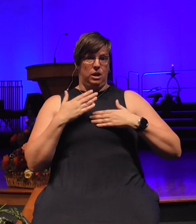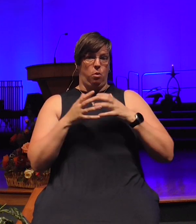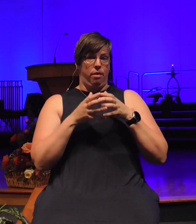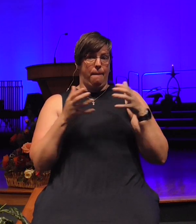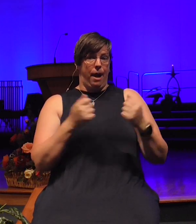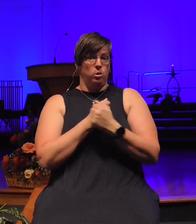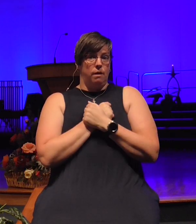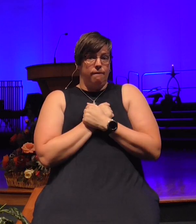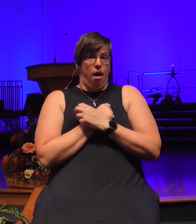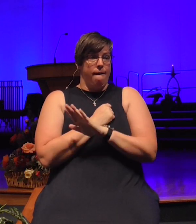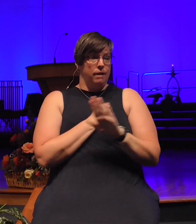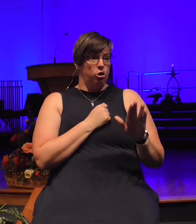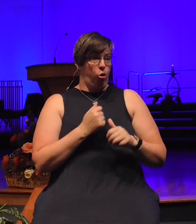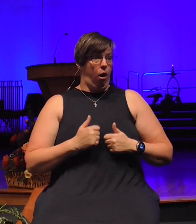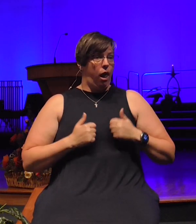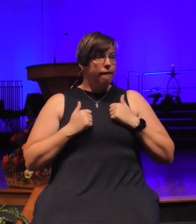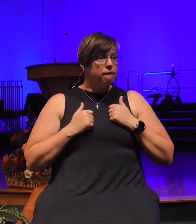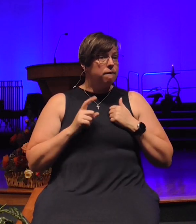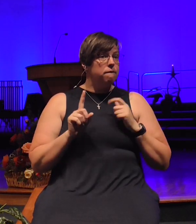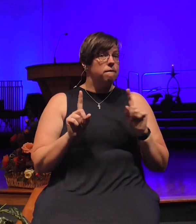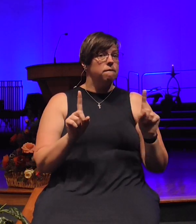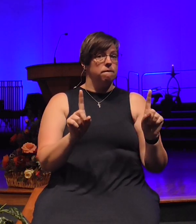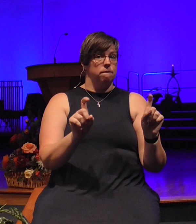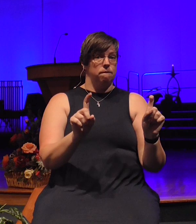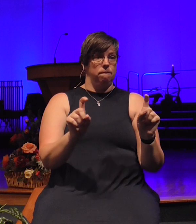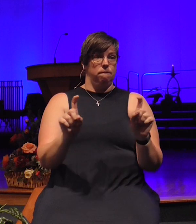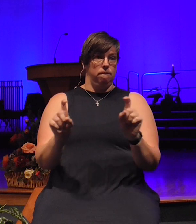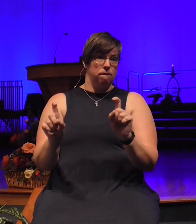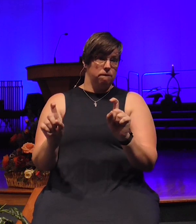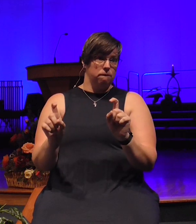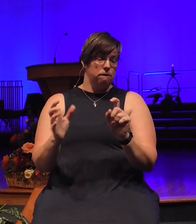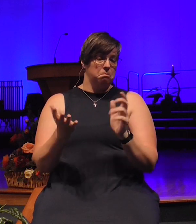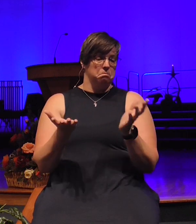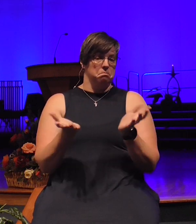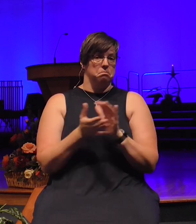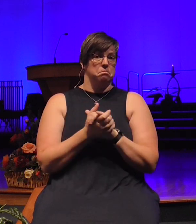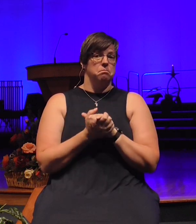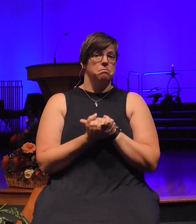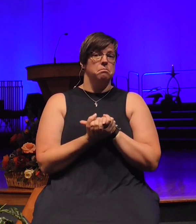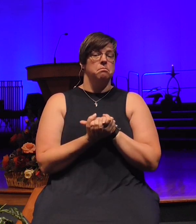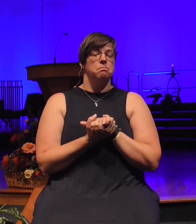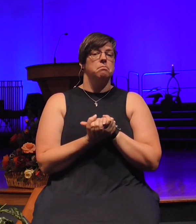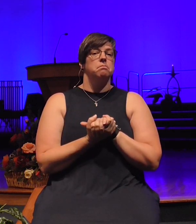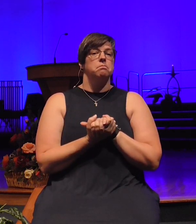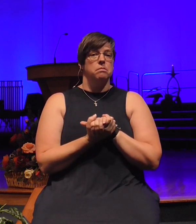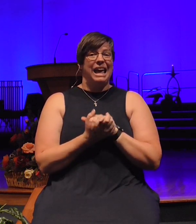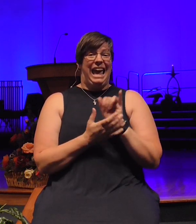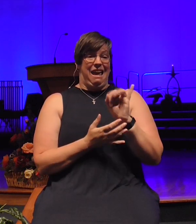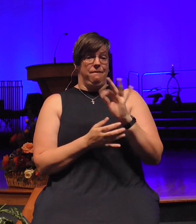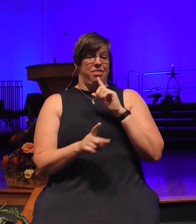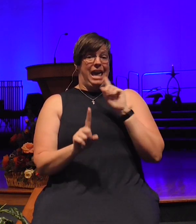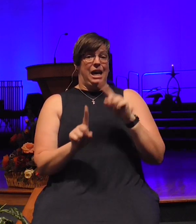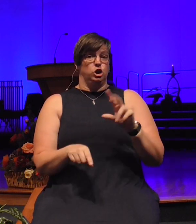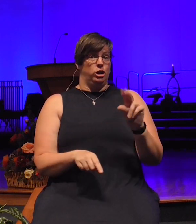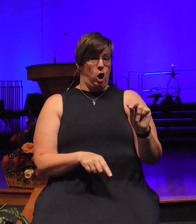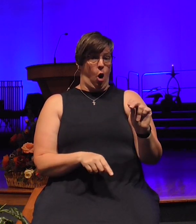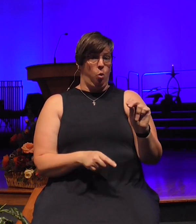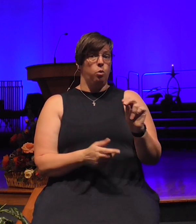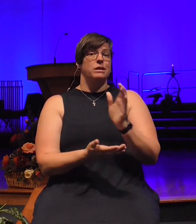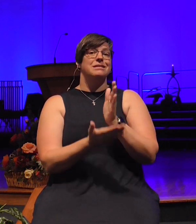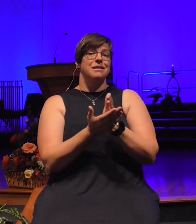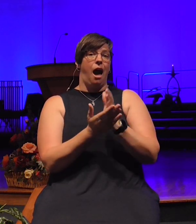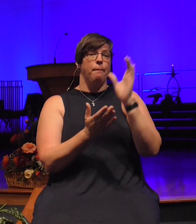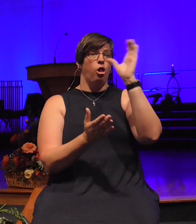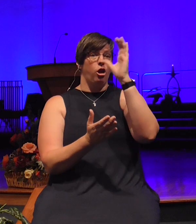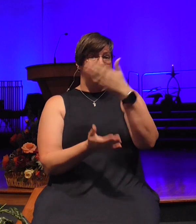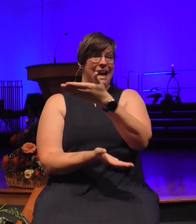life? Are you happy with the amount of love in your life? And if the answer is no,